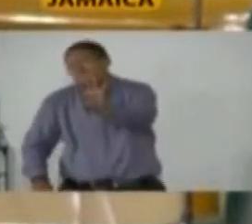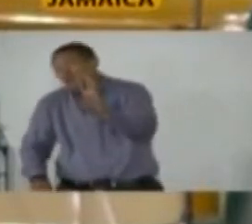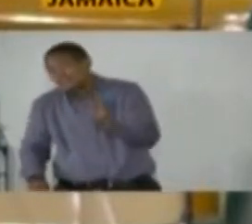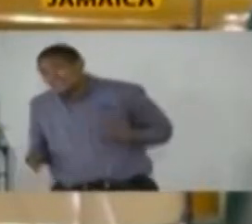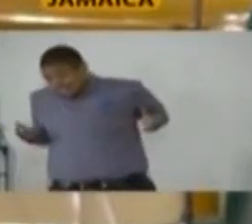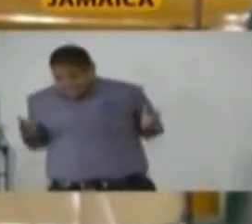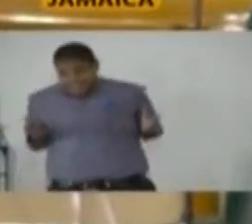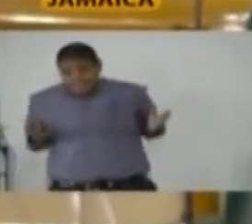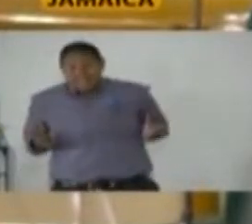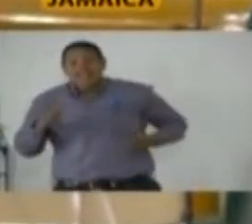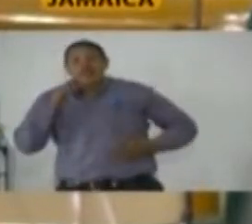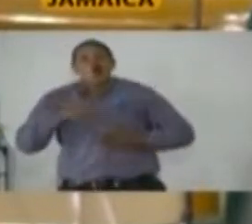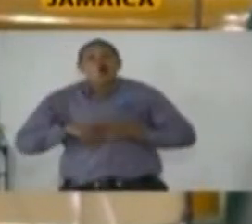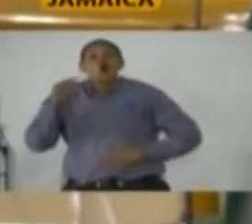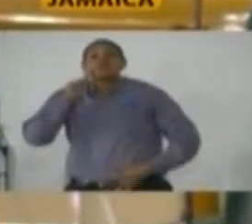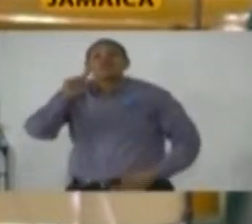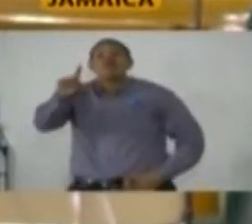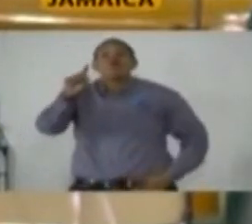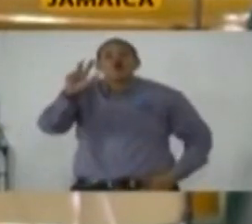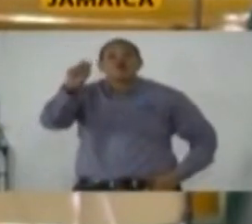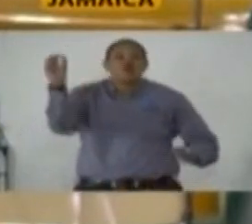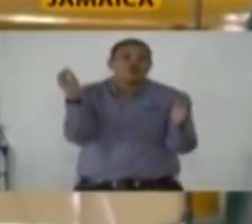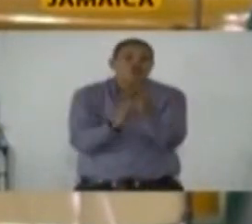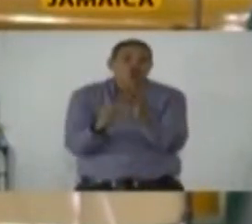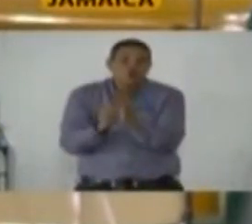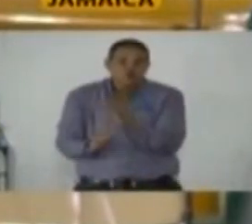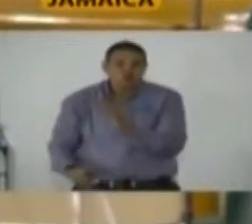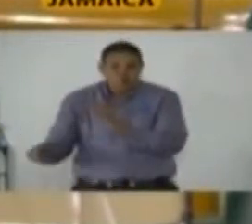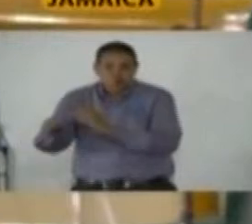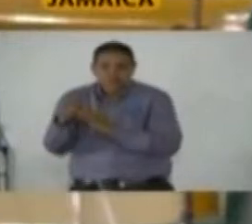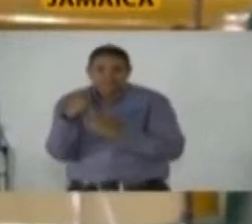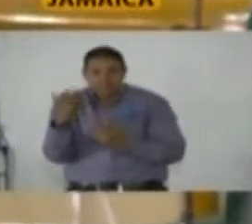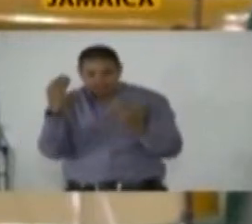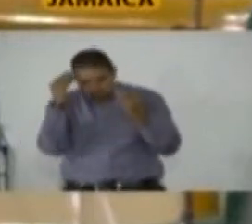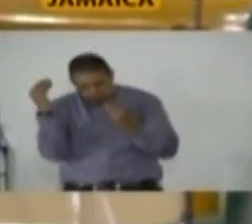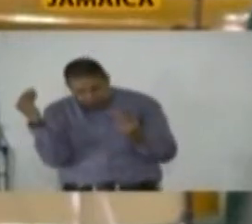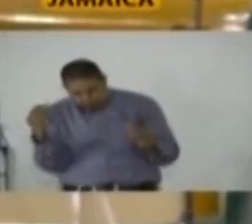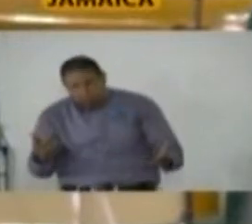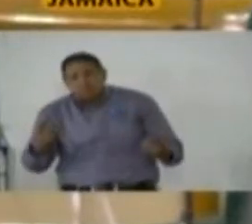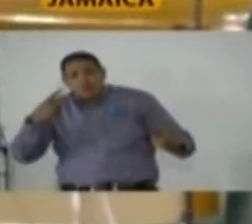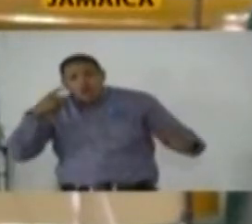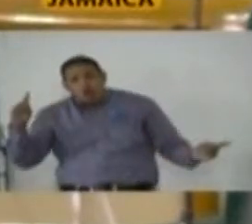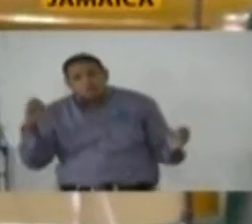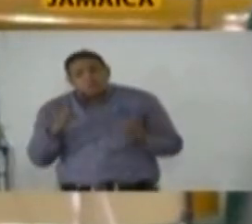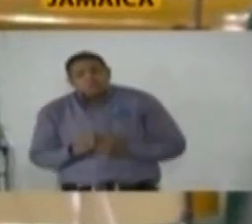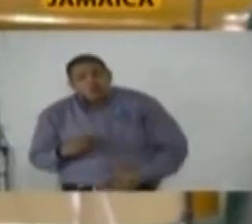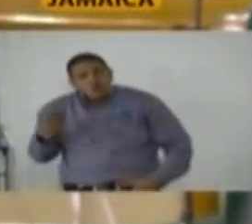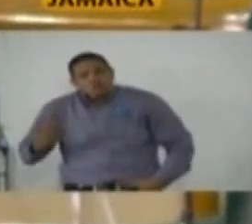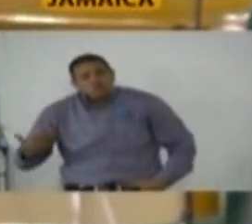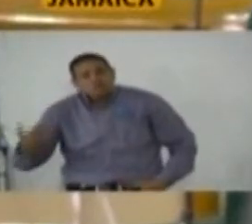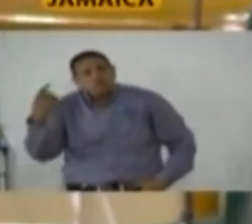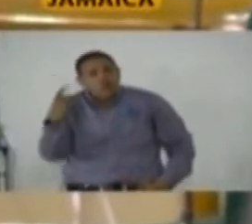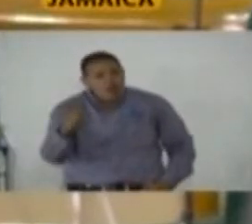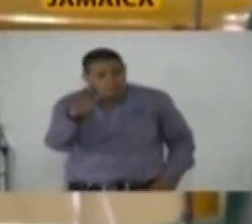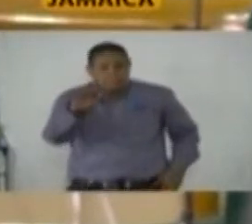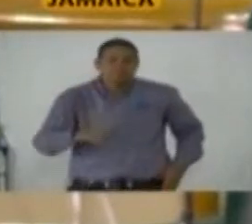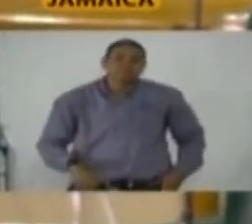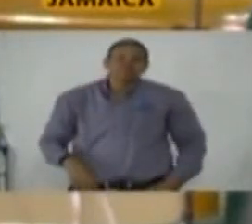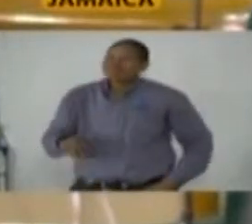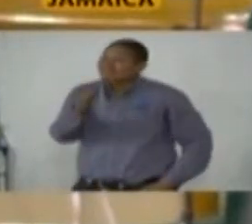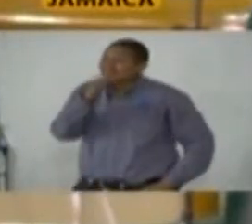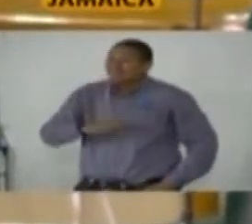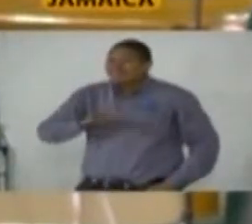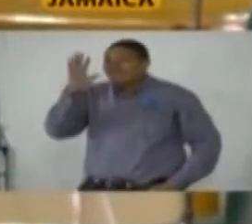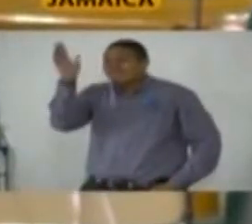87,446 of the 120,000 students we had indicated were not accounted for during the pandemic. Madam Speaker,